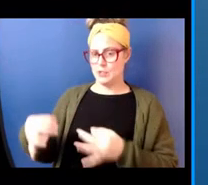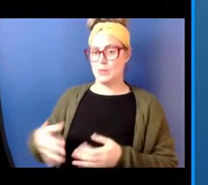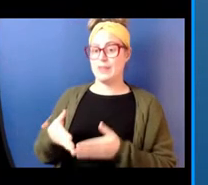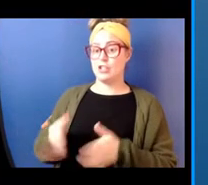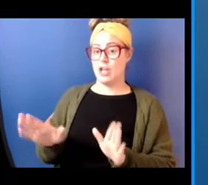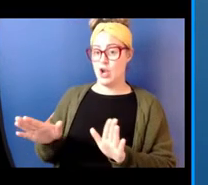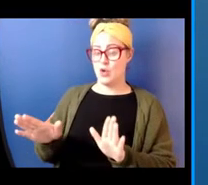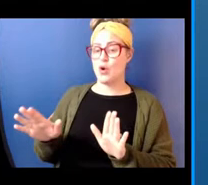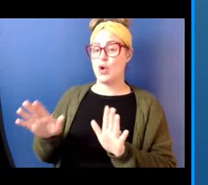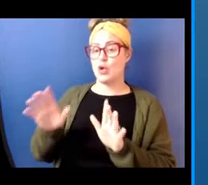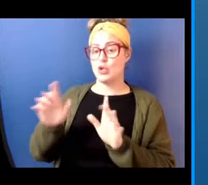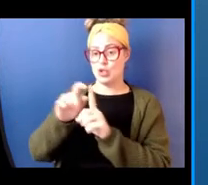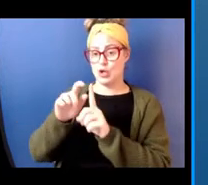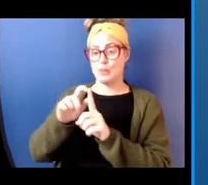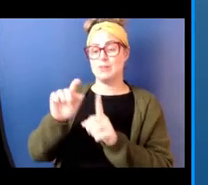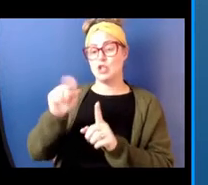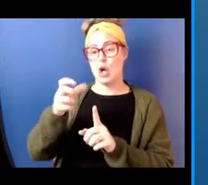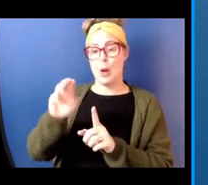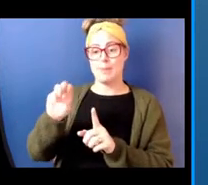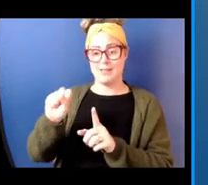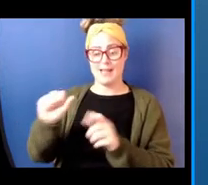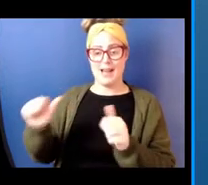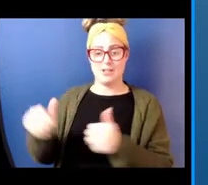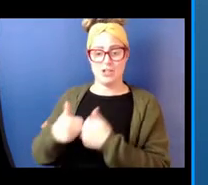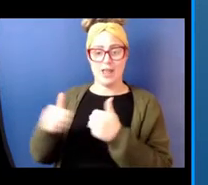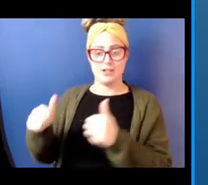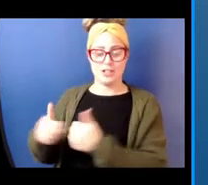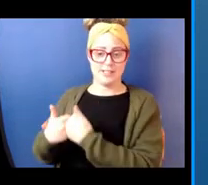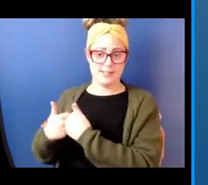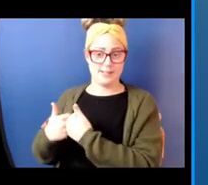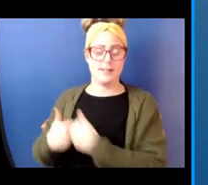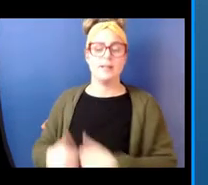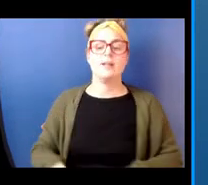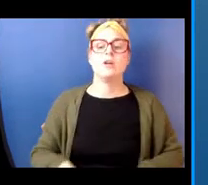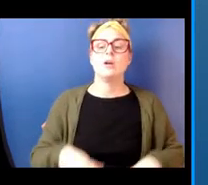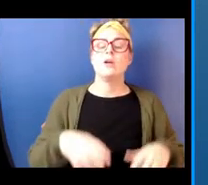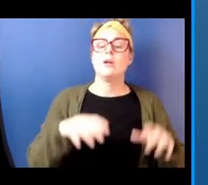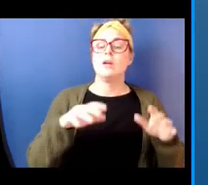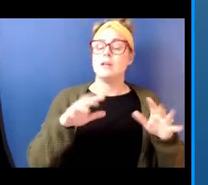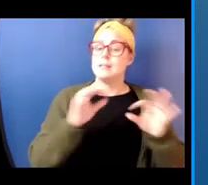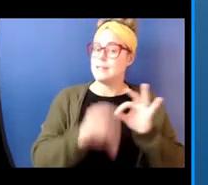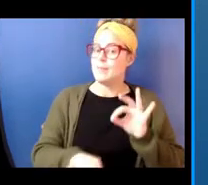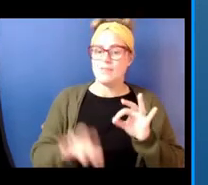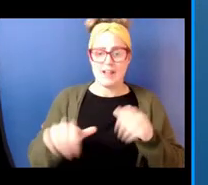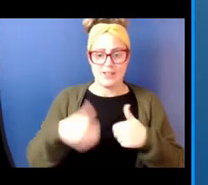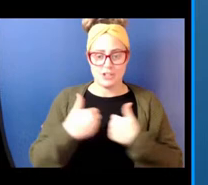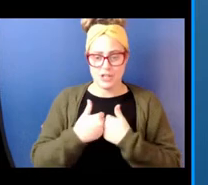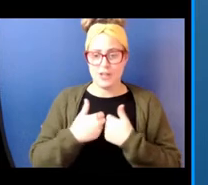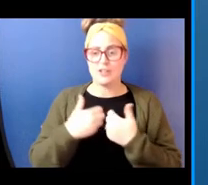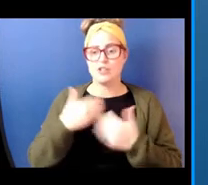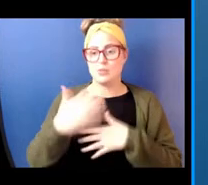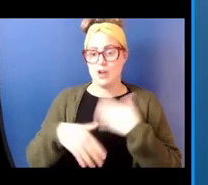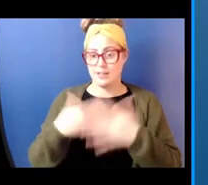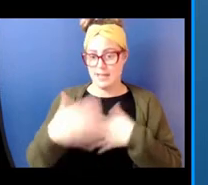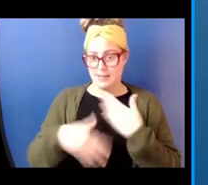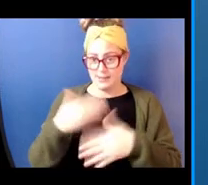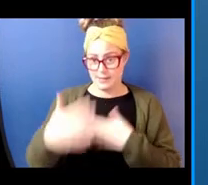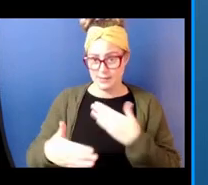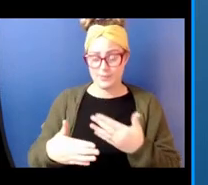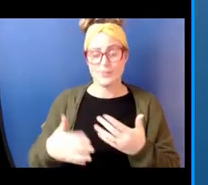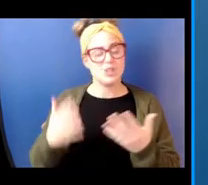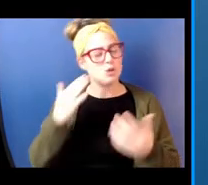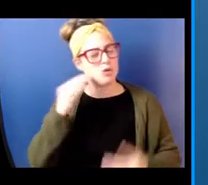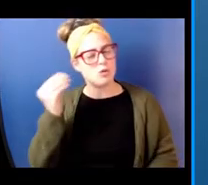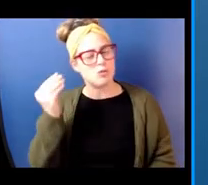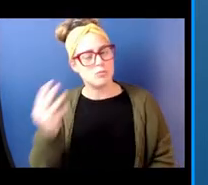we have drafted several changes to this section to simplify the challenge process as you know there are instances where